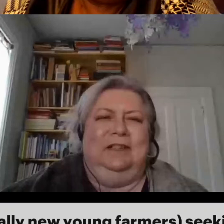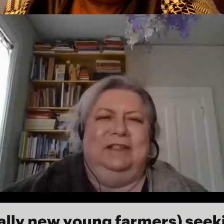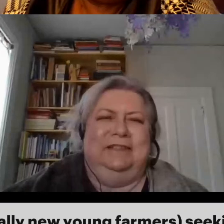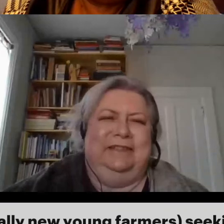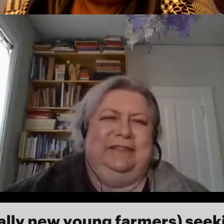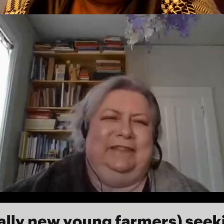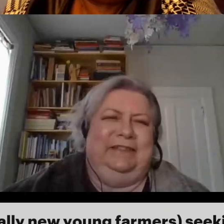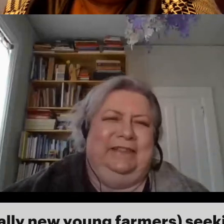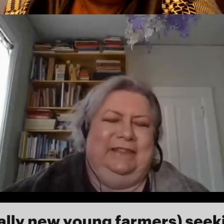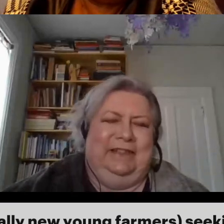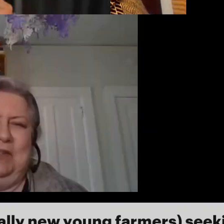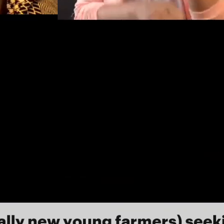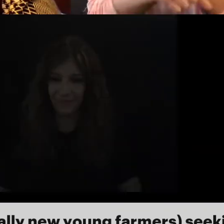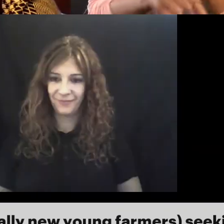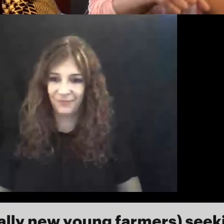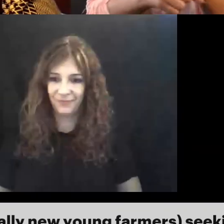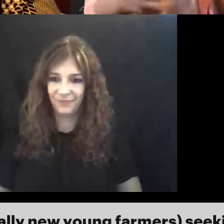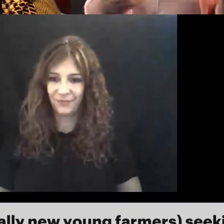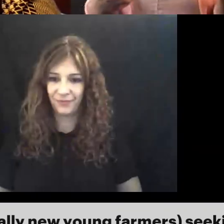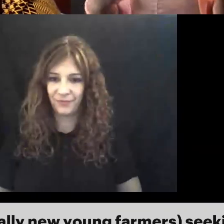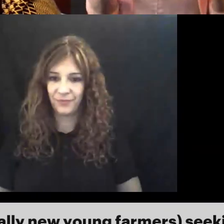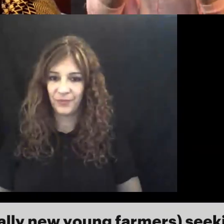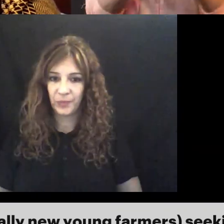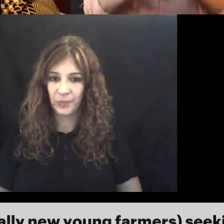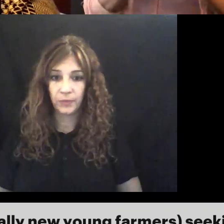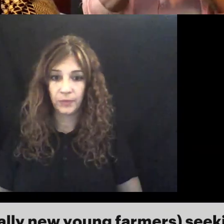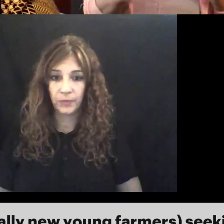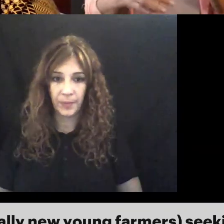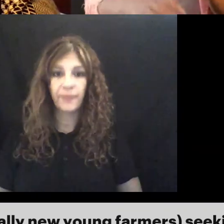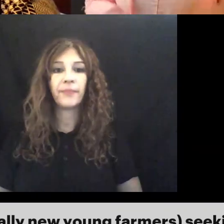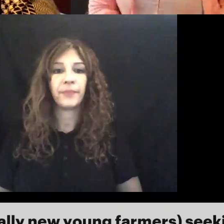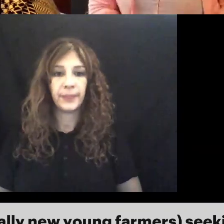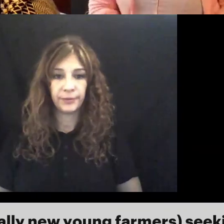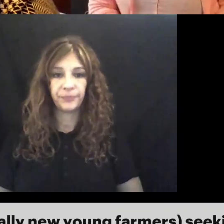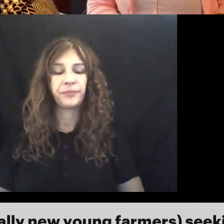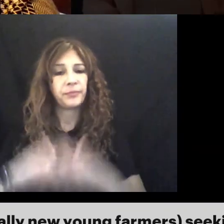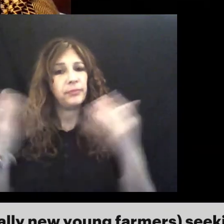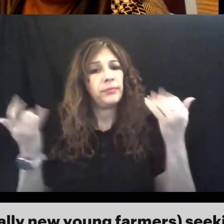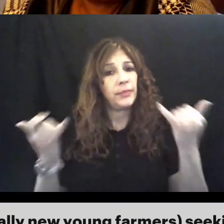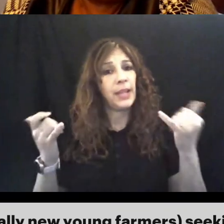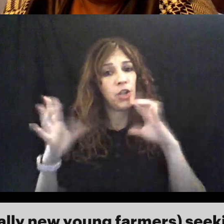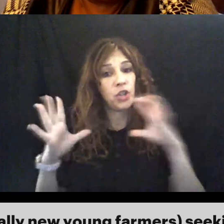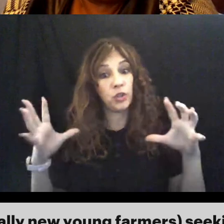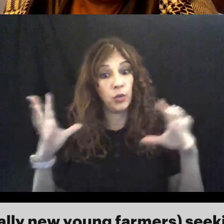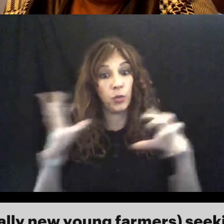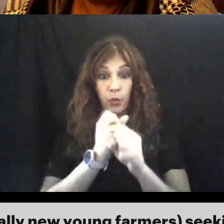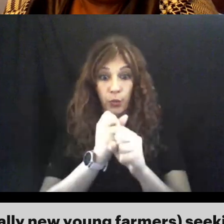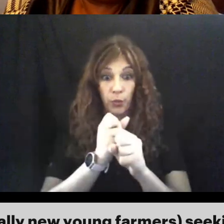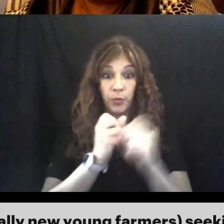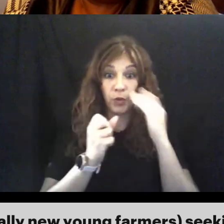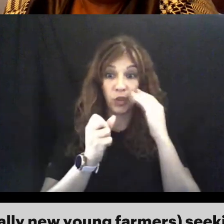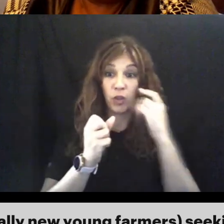it. that's right. And I think just to kind of sum things up, because I know we're right here at time.